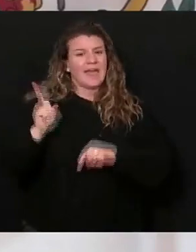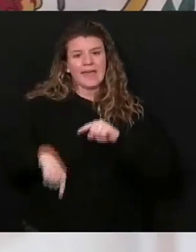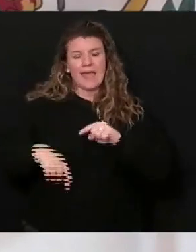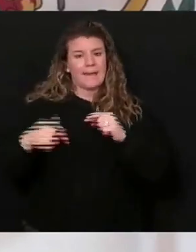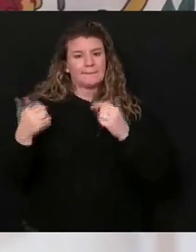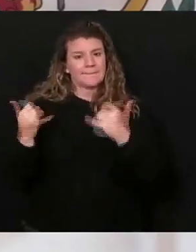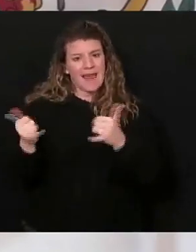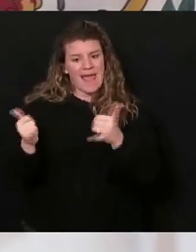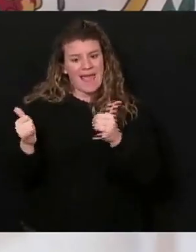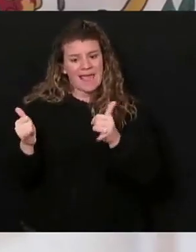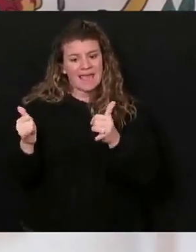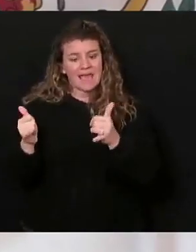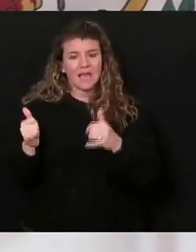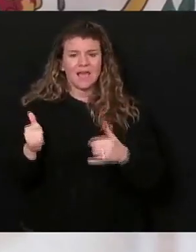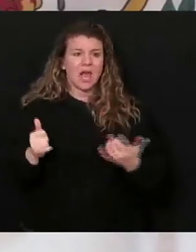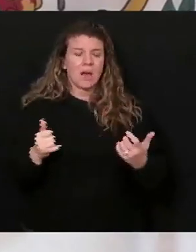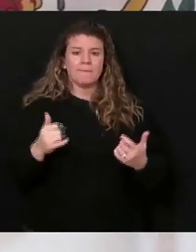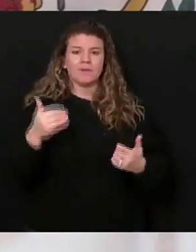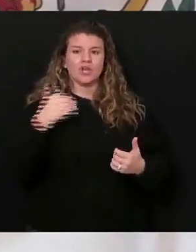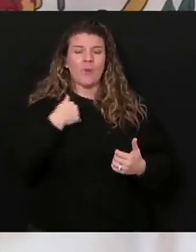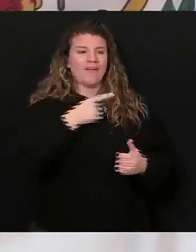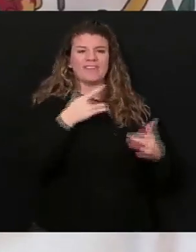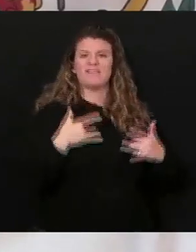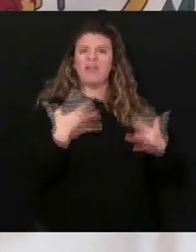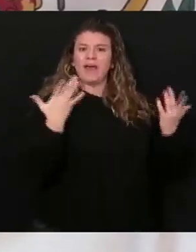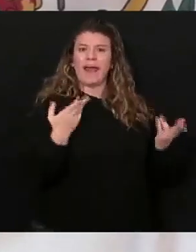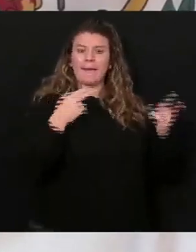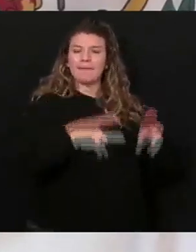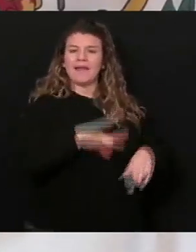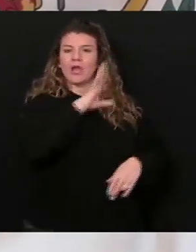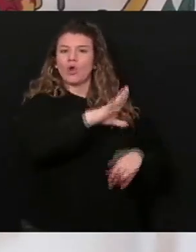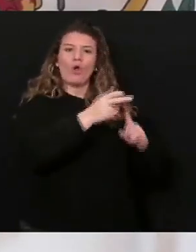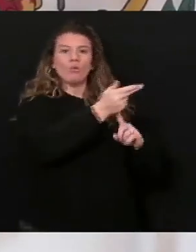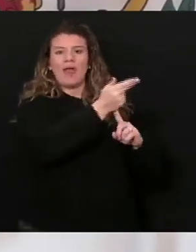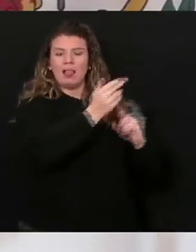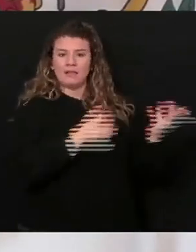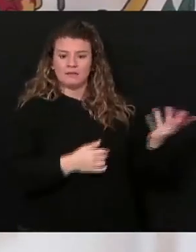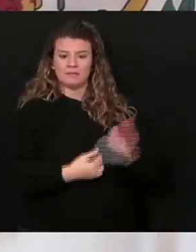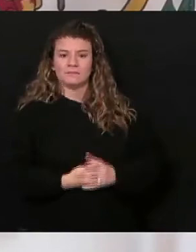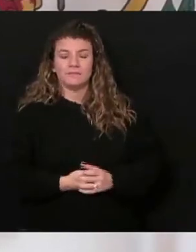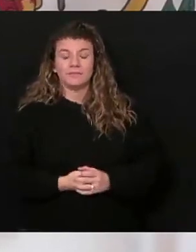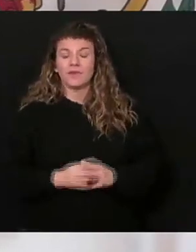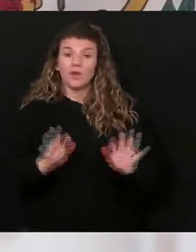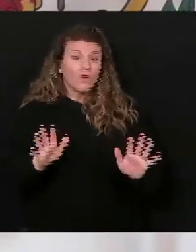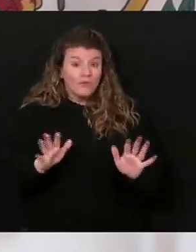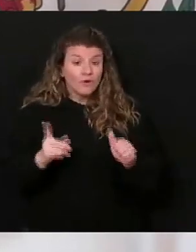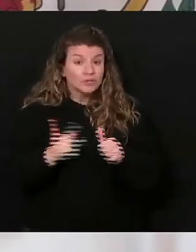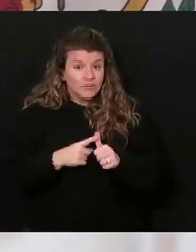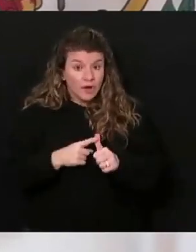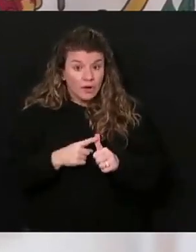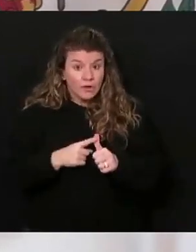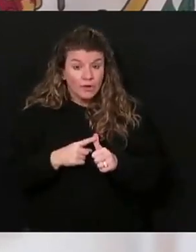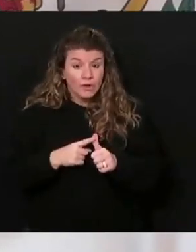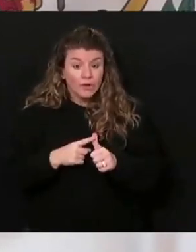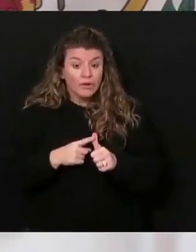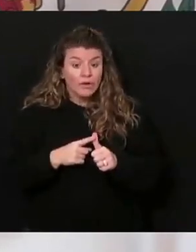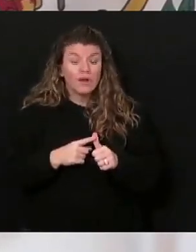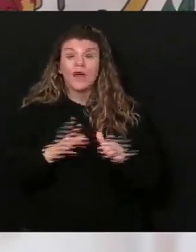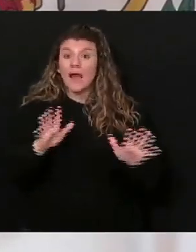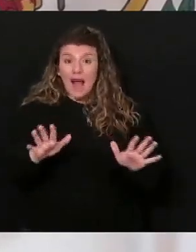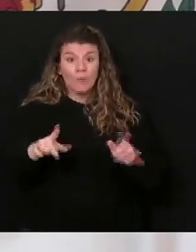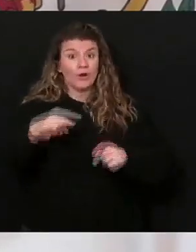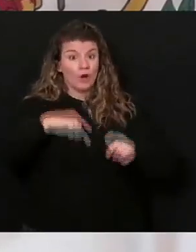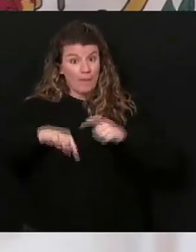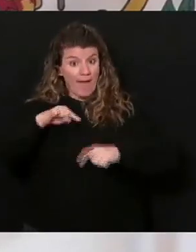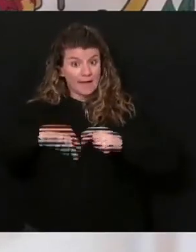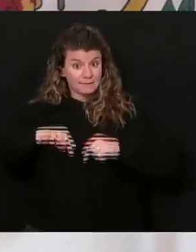play, and you've got this terrible event going on at your place? Well, first of all, I go back to just